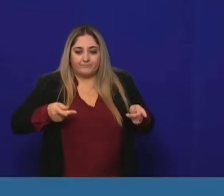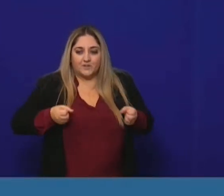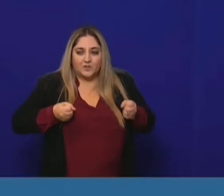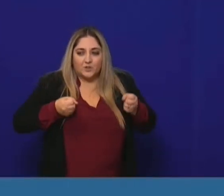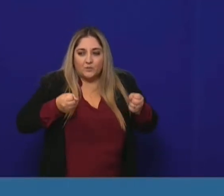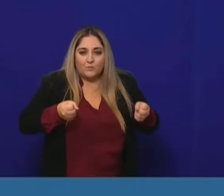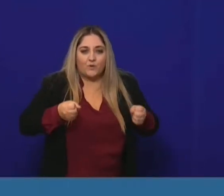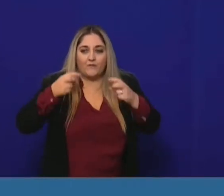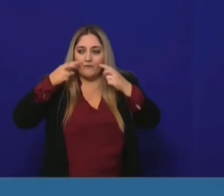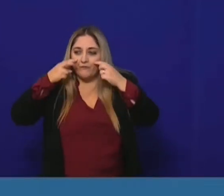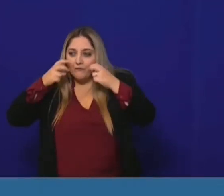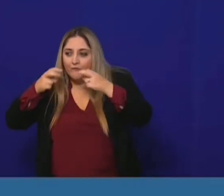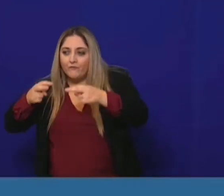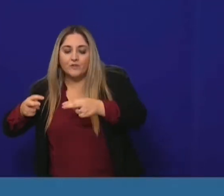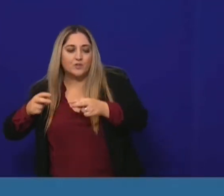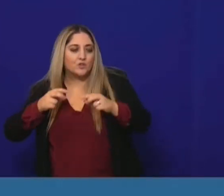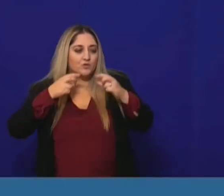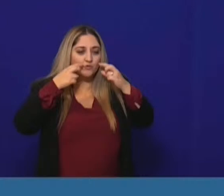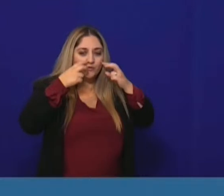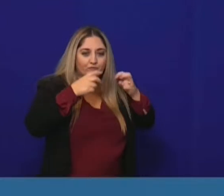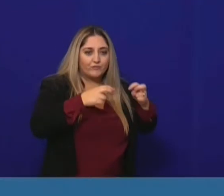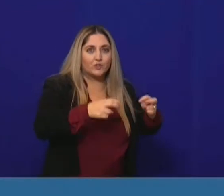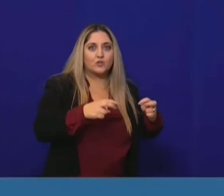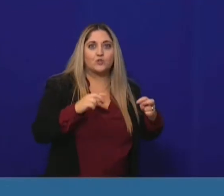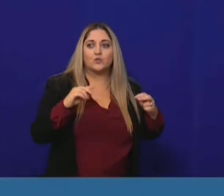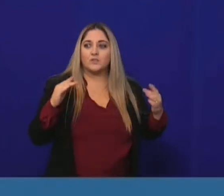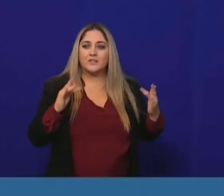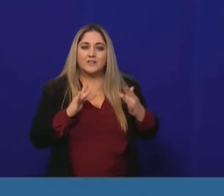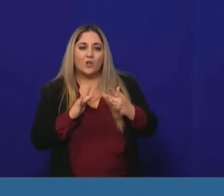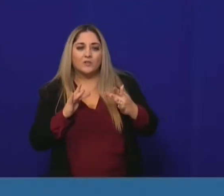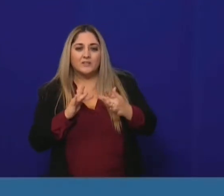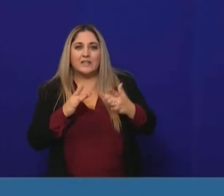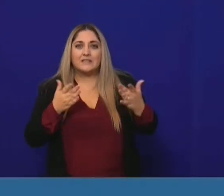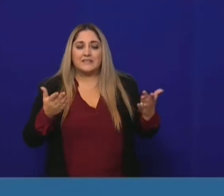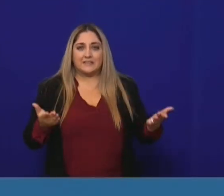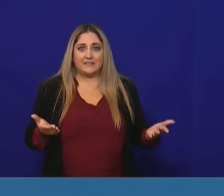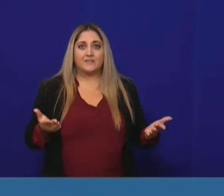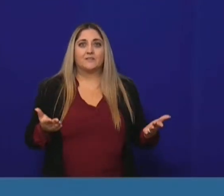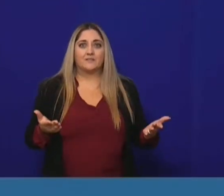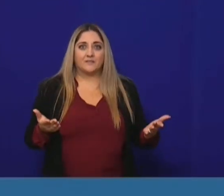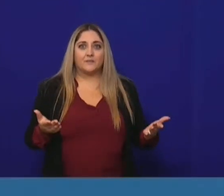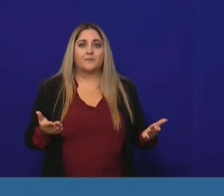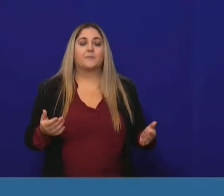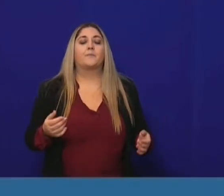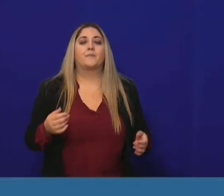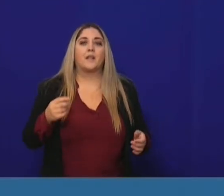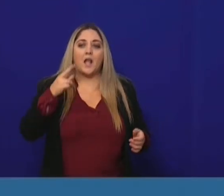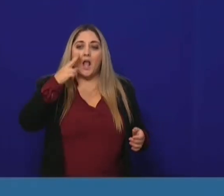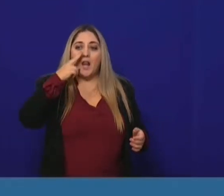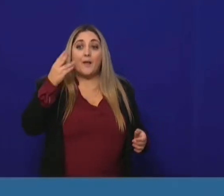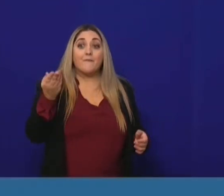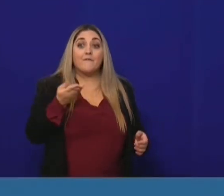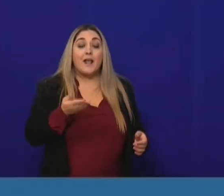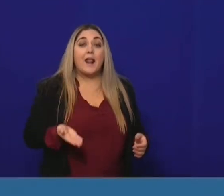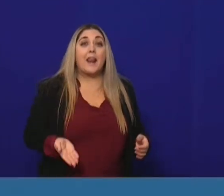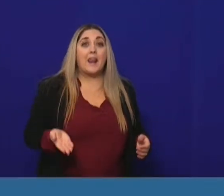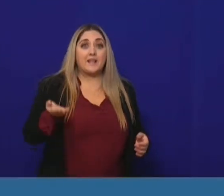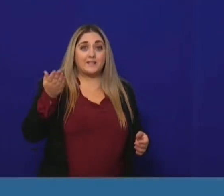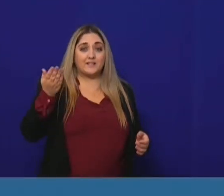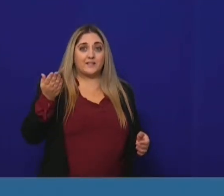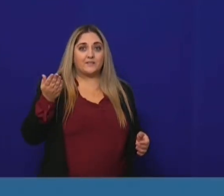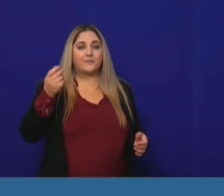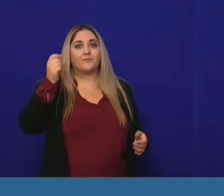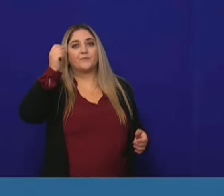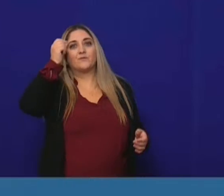tillinkja dak ngħiduhom map linking il-każijiet ma' xulxin u propju għalhekk aħna nkun qegħdin naraw li minn fejn l-iktar ġejjin. Ftakru li minn